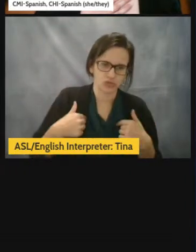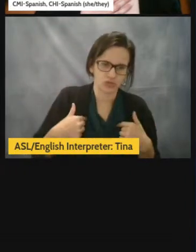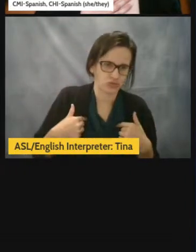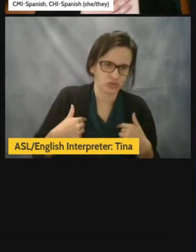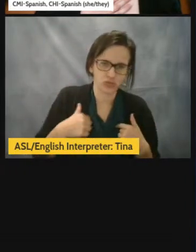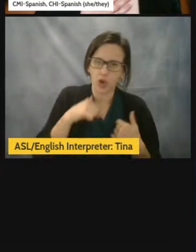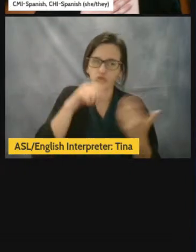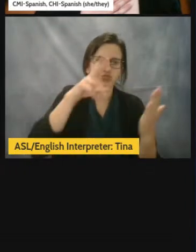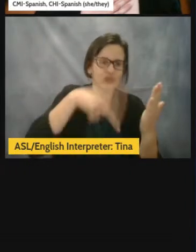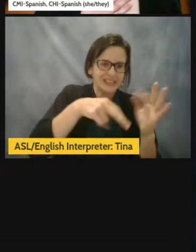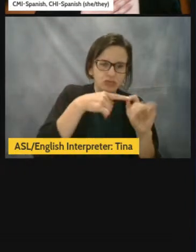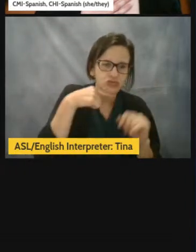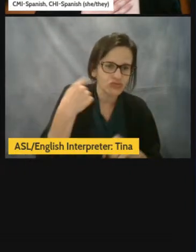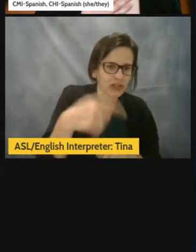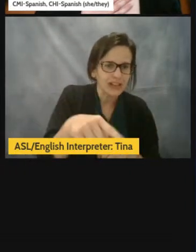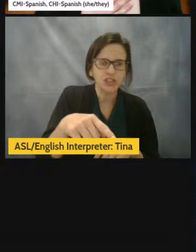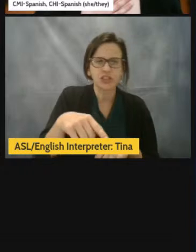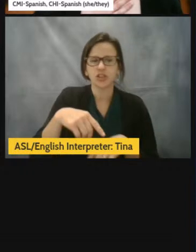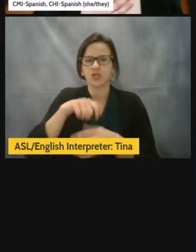or write Cyrillic.